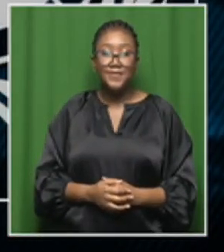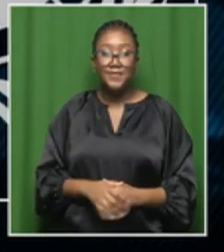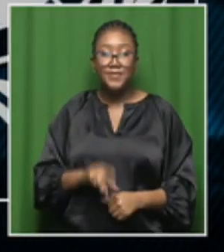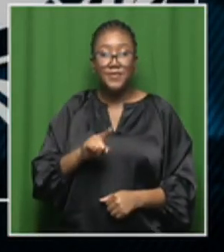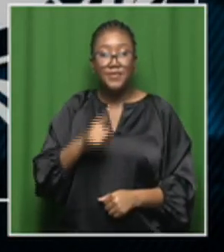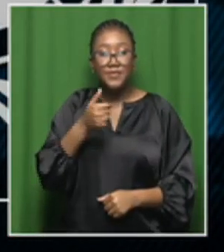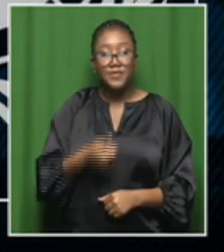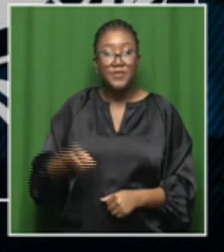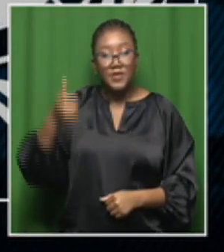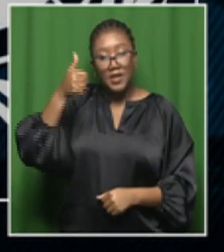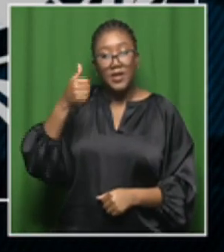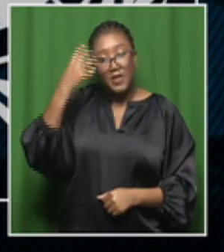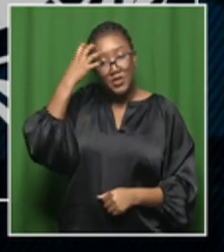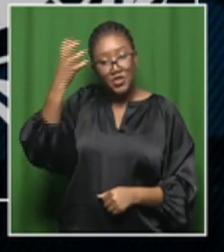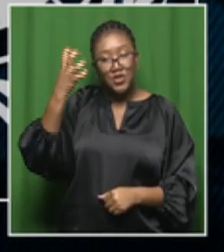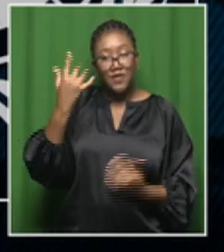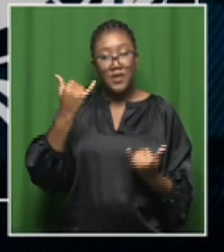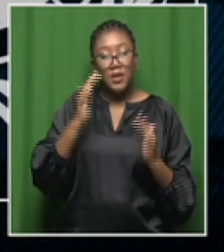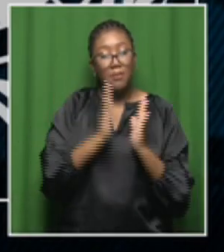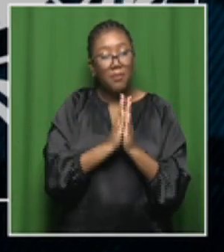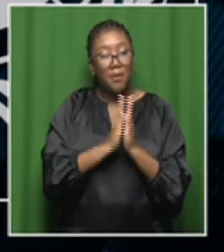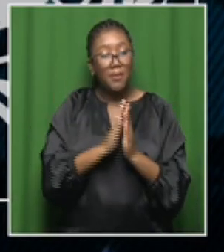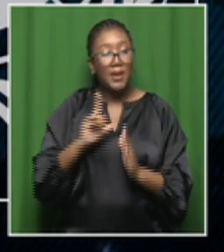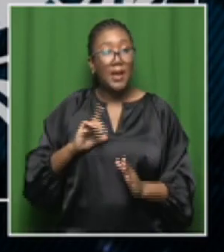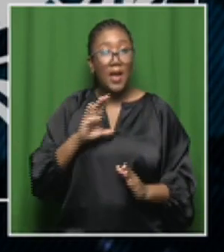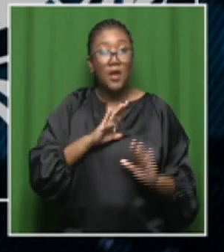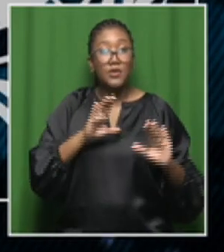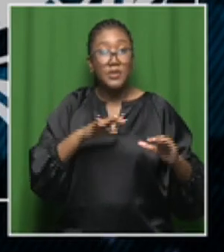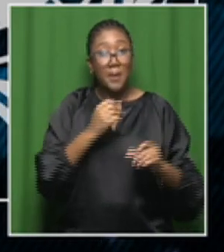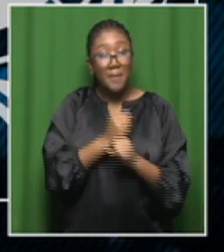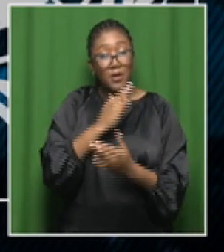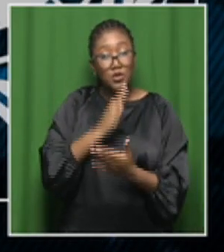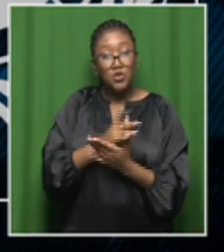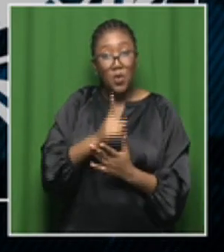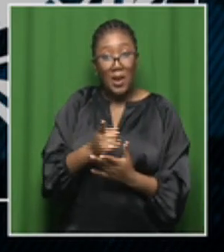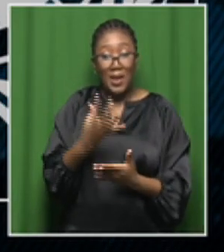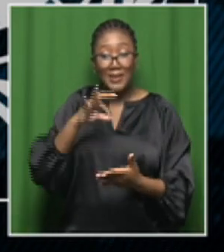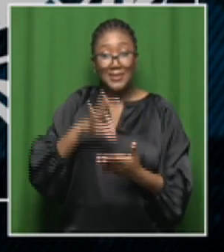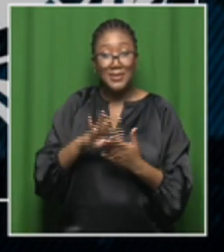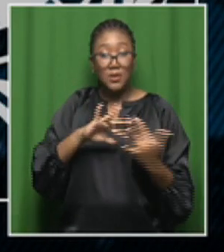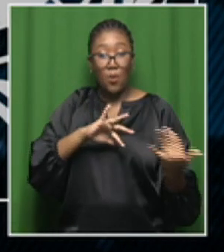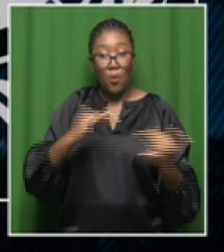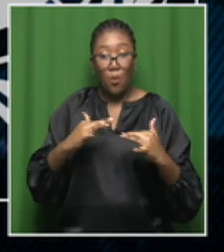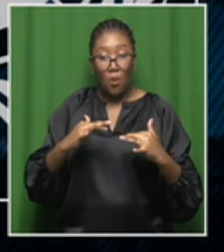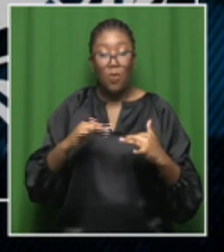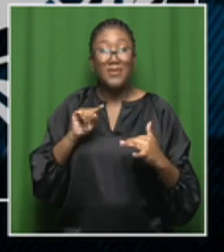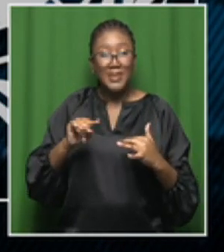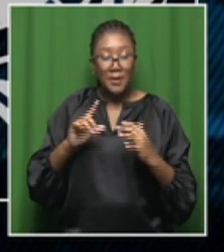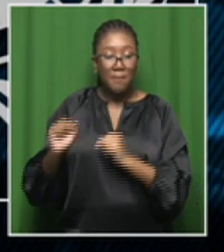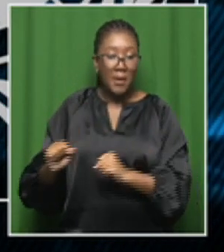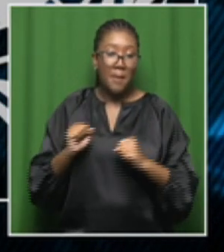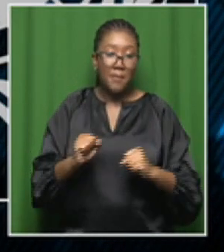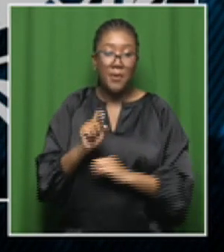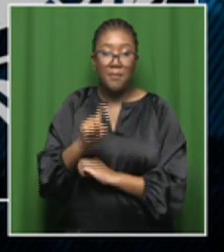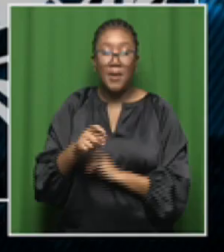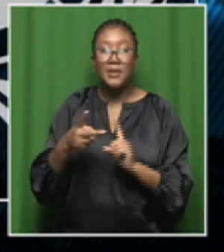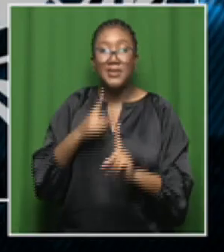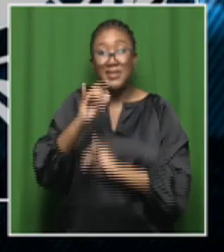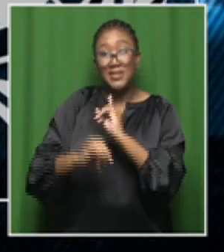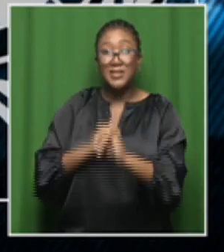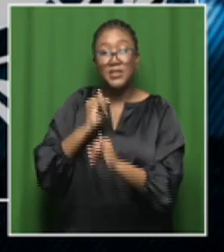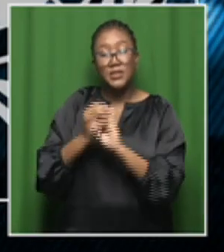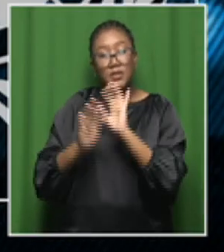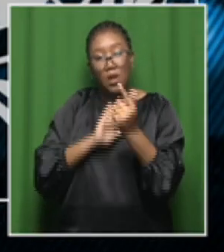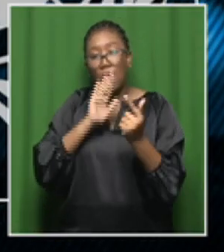3 asks for the Council to ensure that the ceasefire was maintained, that the Council ensure that international law was respected across